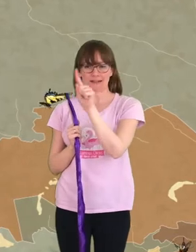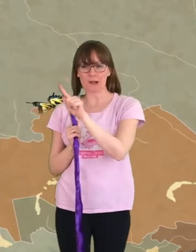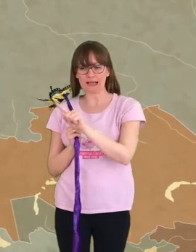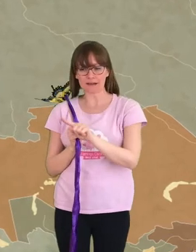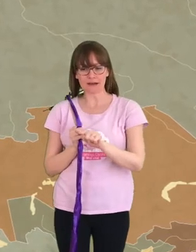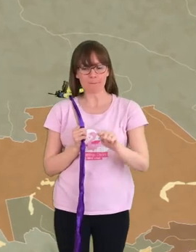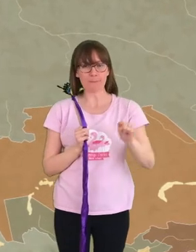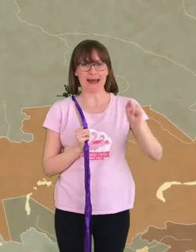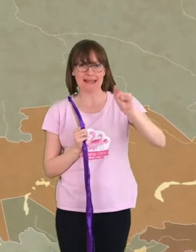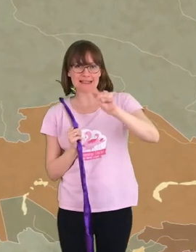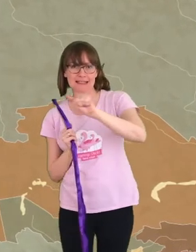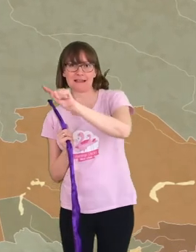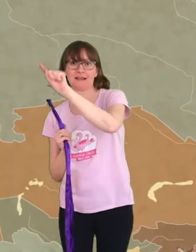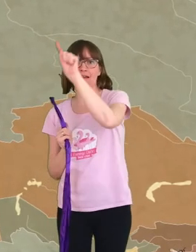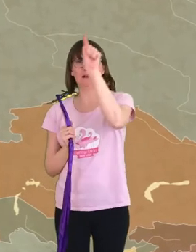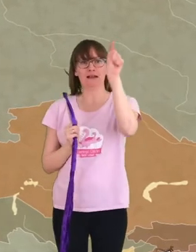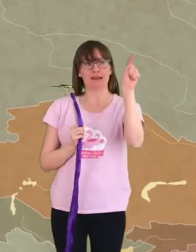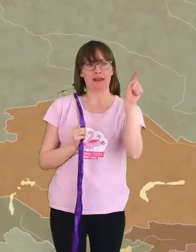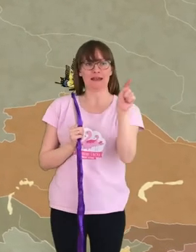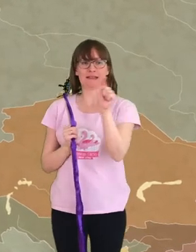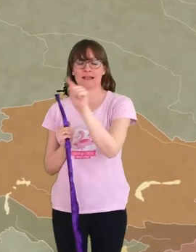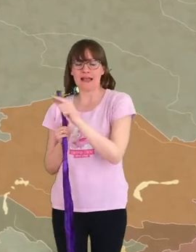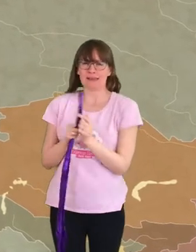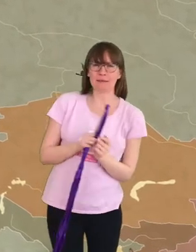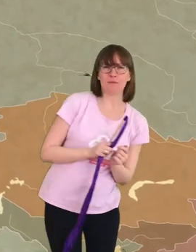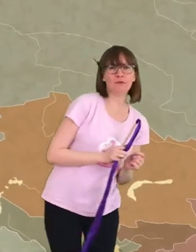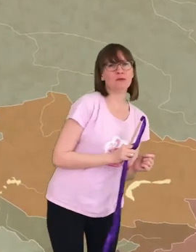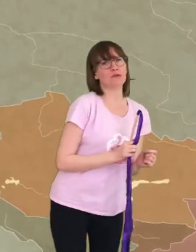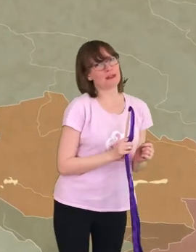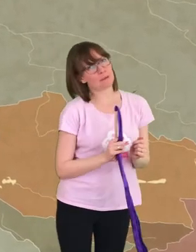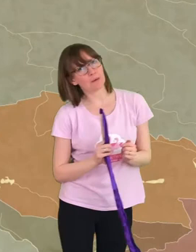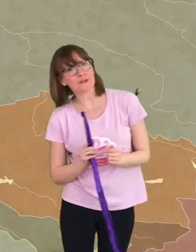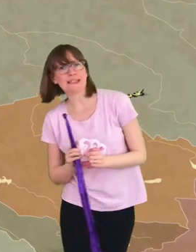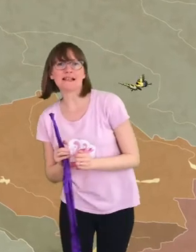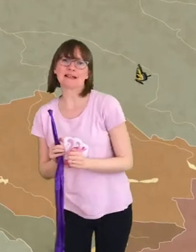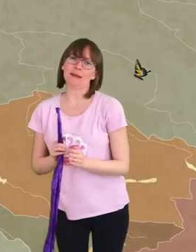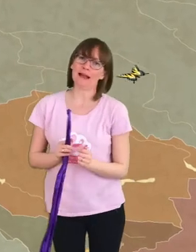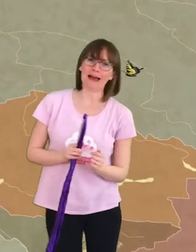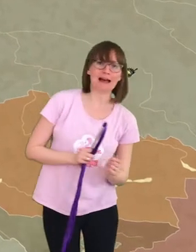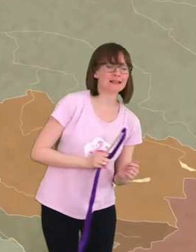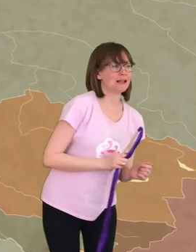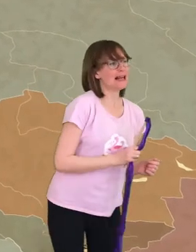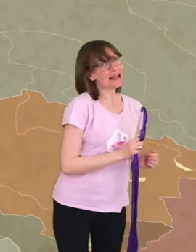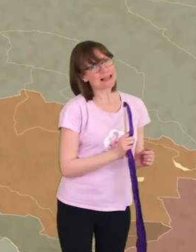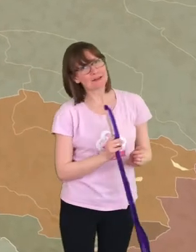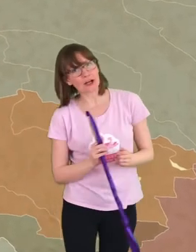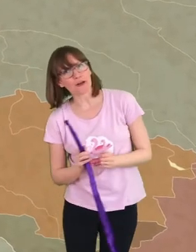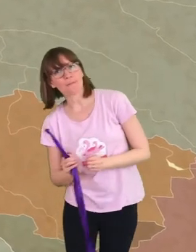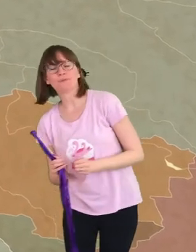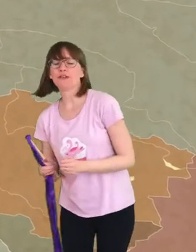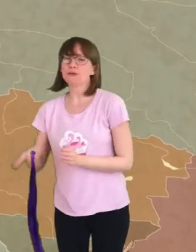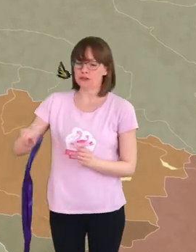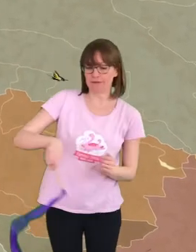of eight. So like the number eight, like this, they move their bodies a little bit like that. Let's have a